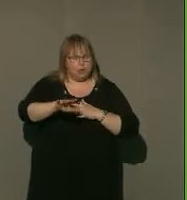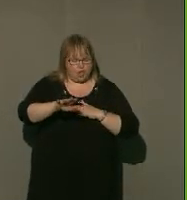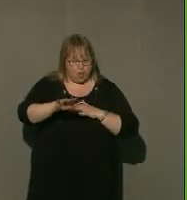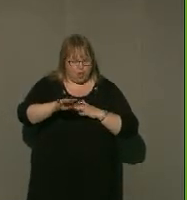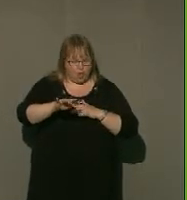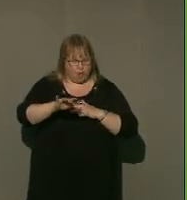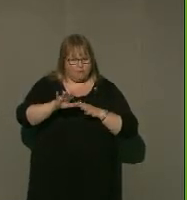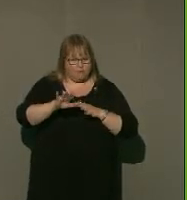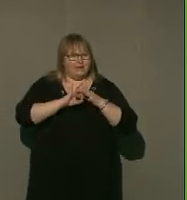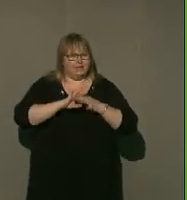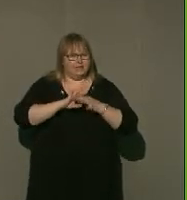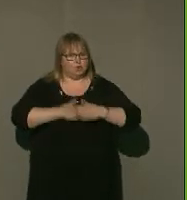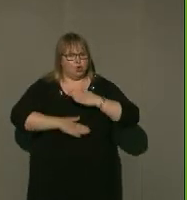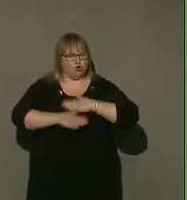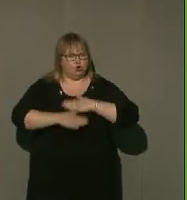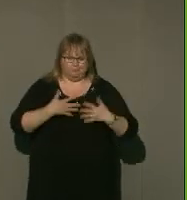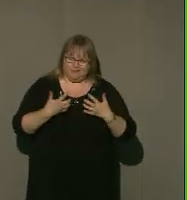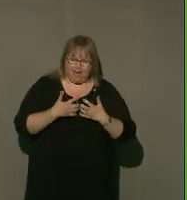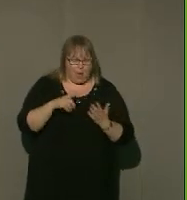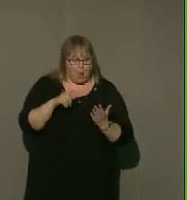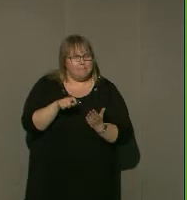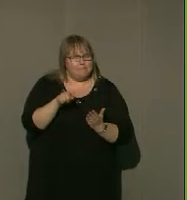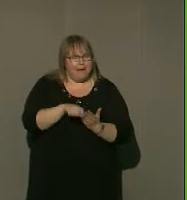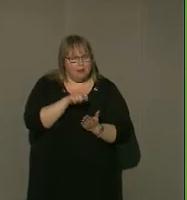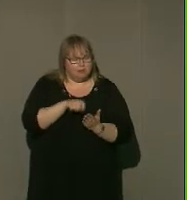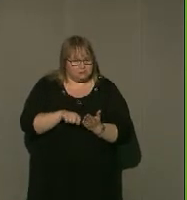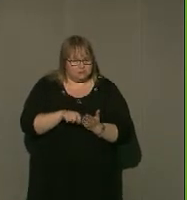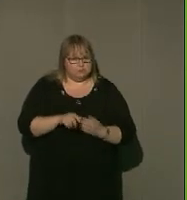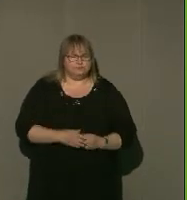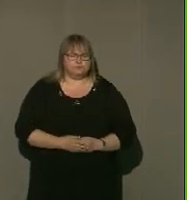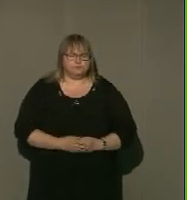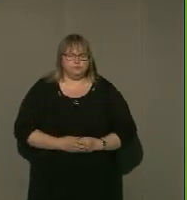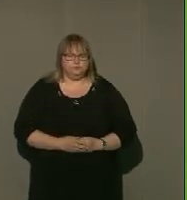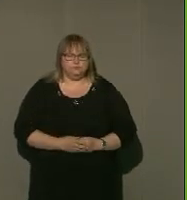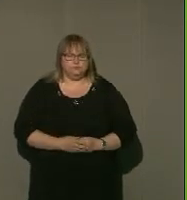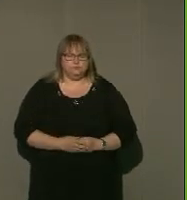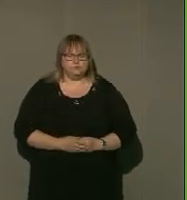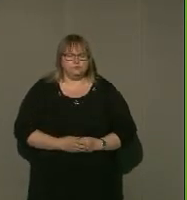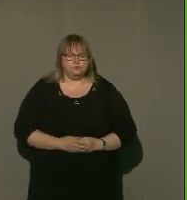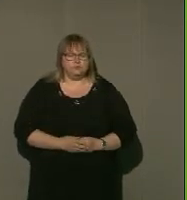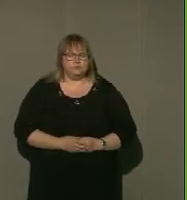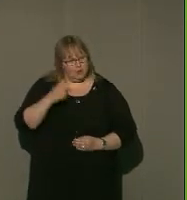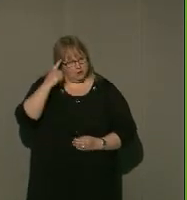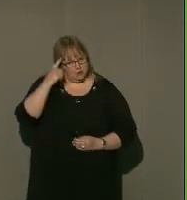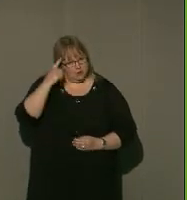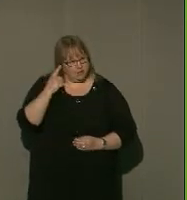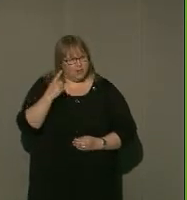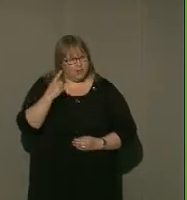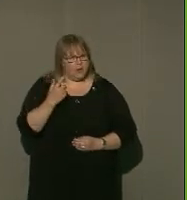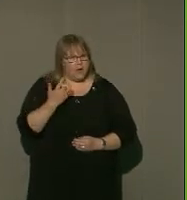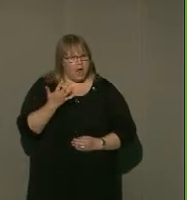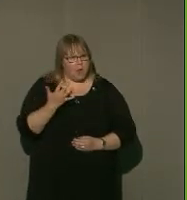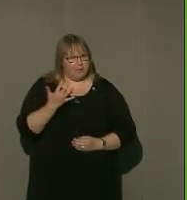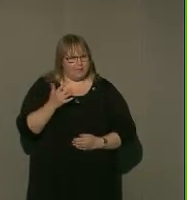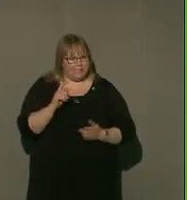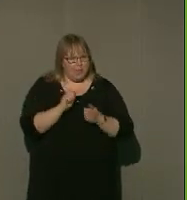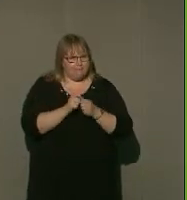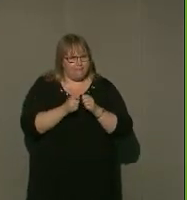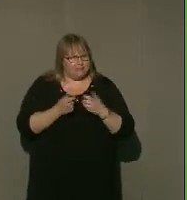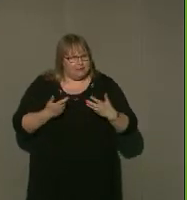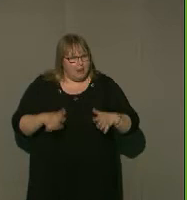around the conduct of ballots. But we do still have at least 3 amendments to be